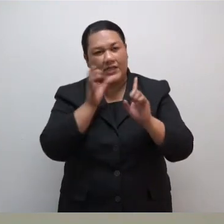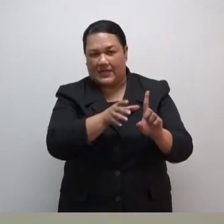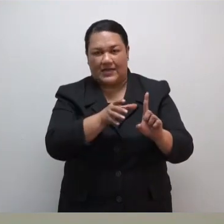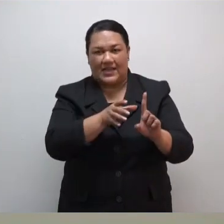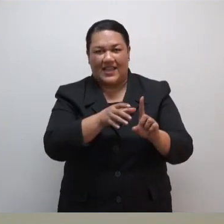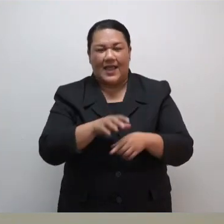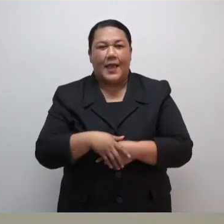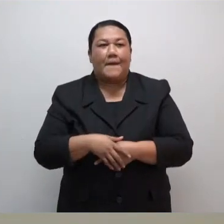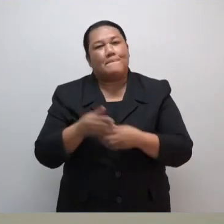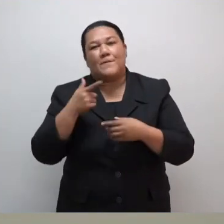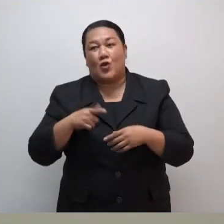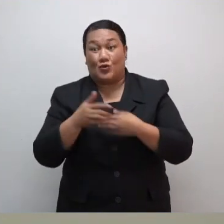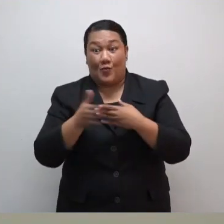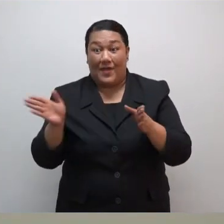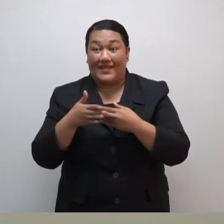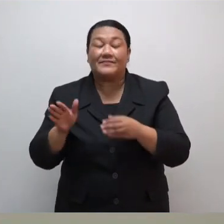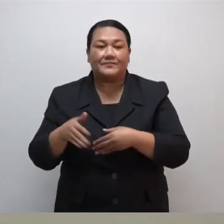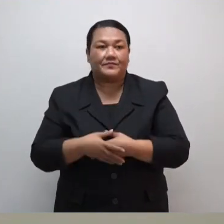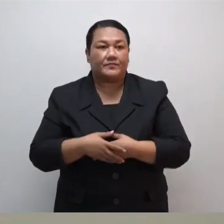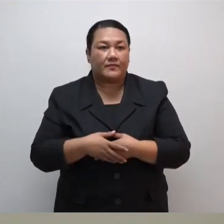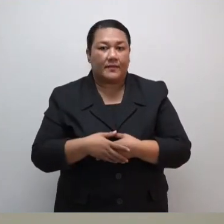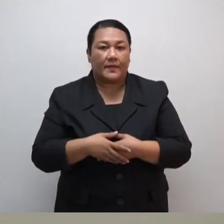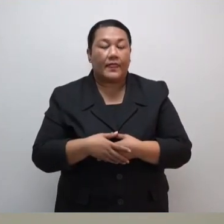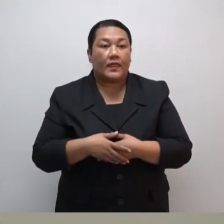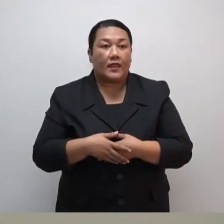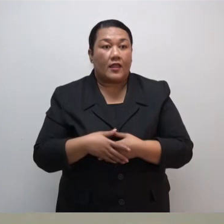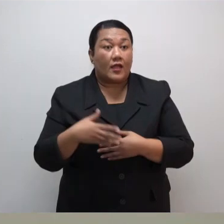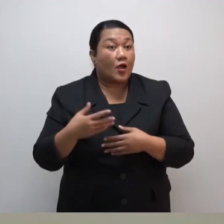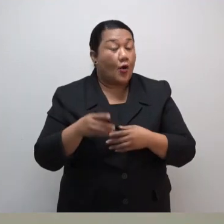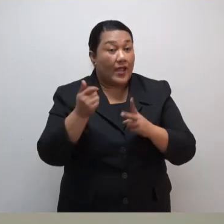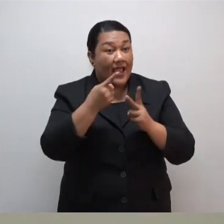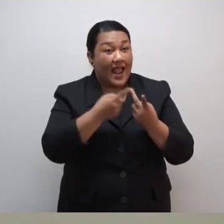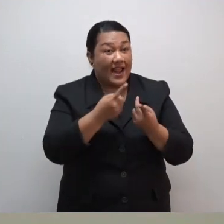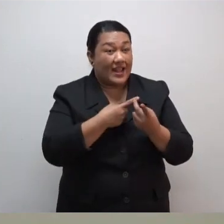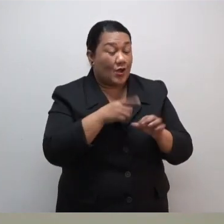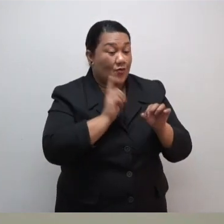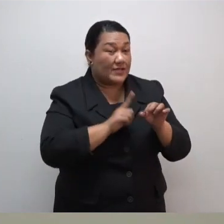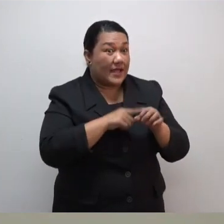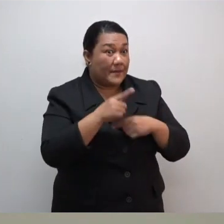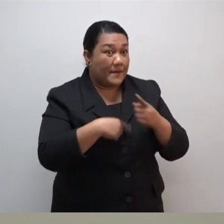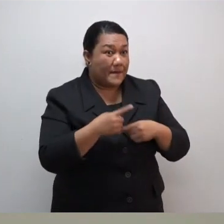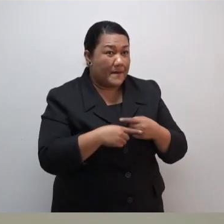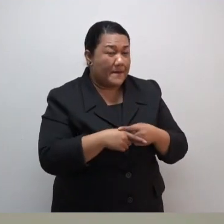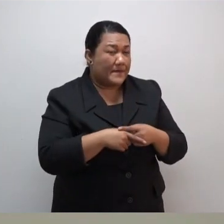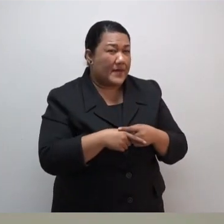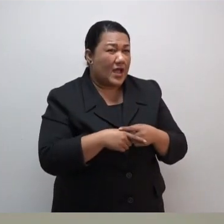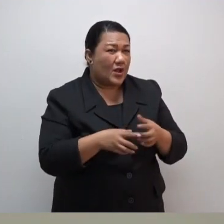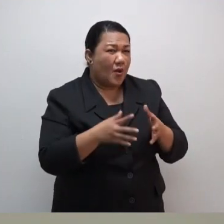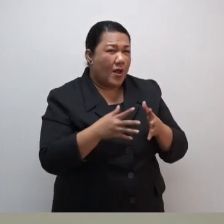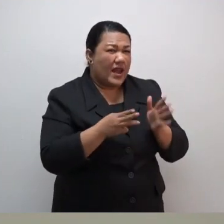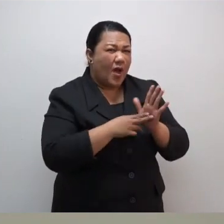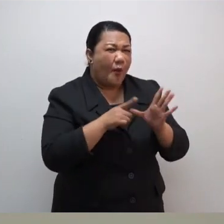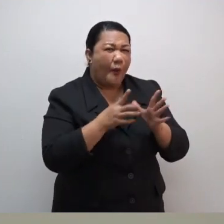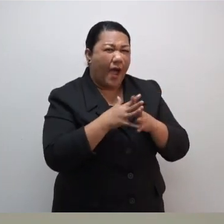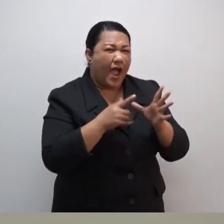side. The recent ruling on the Nico Nawaikula case with the has somewhat